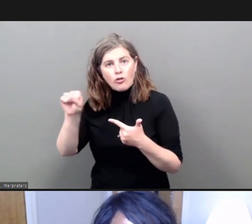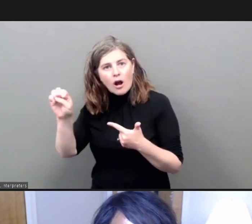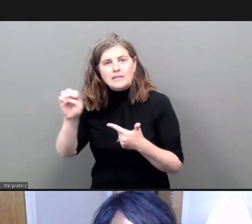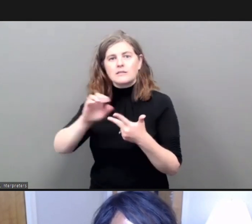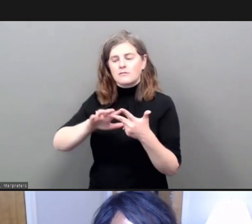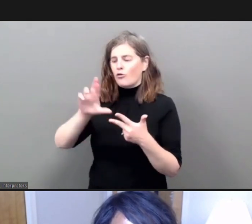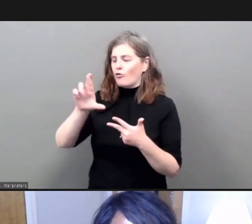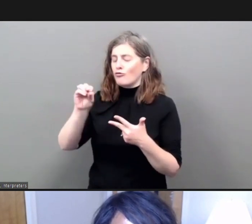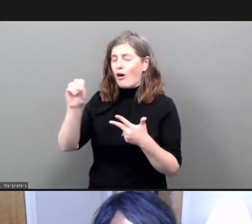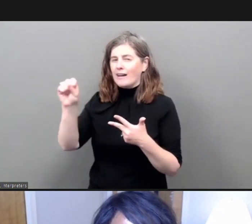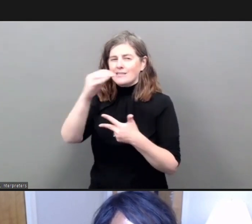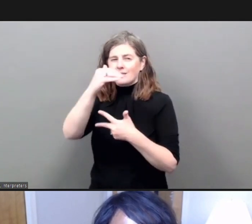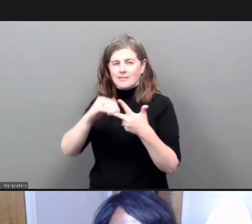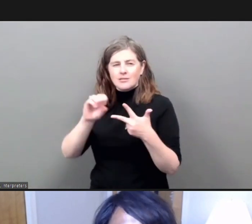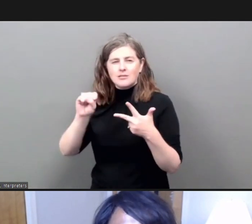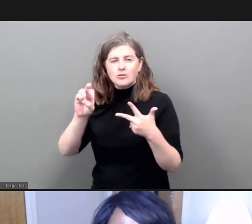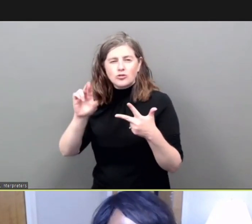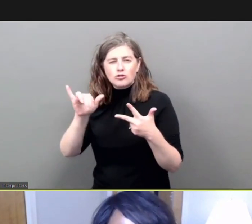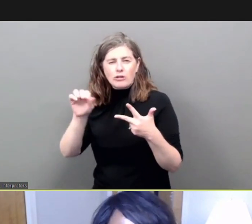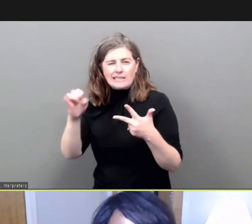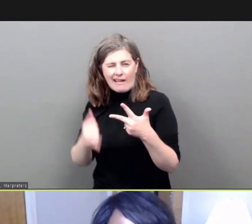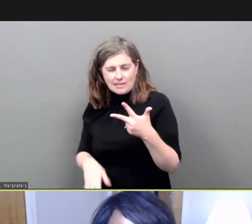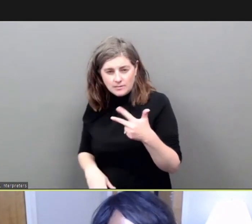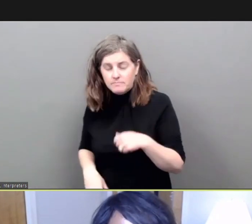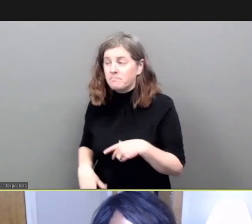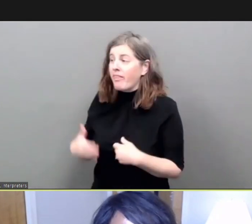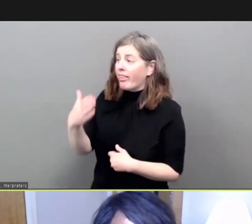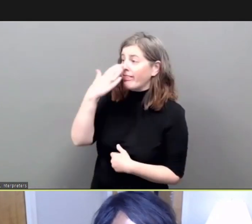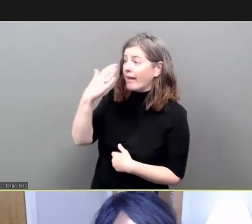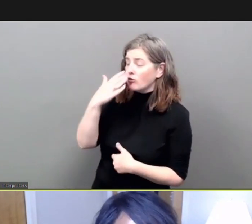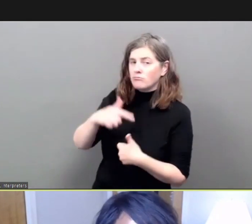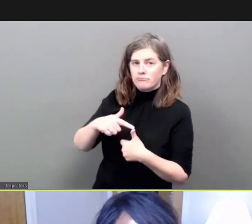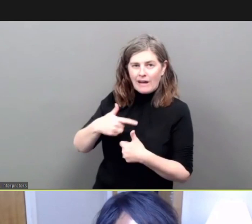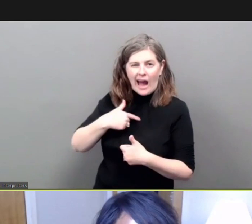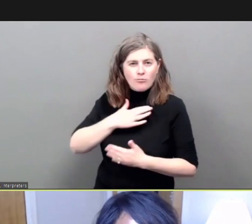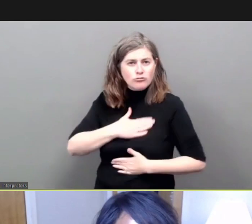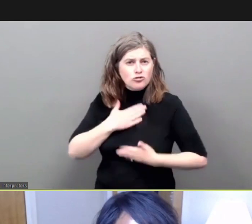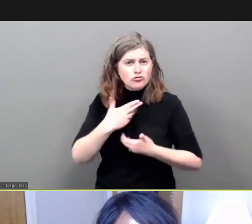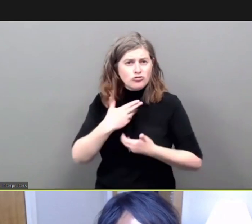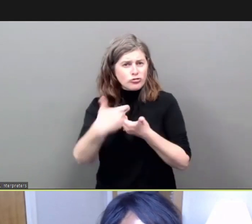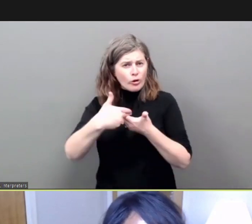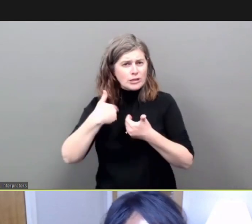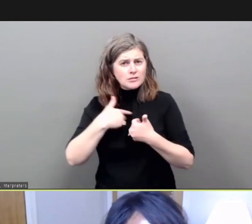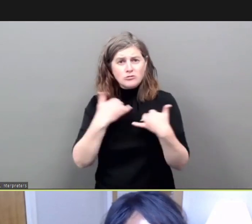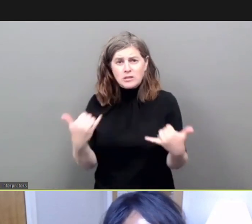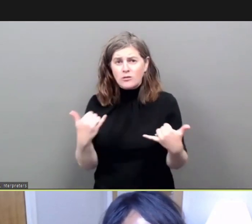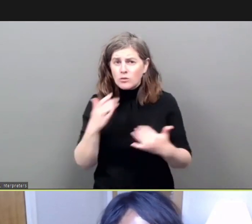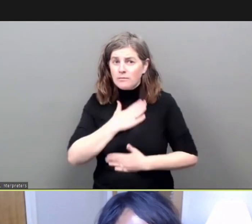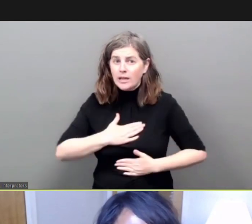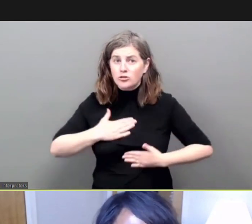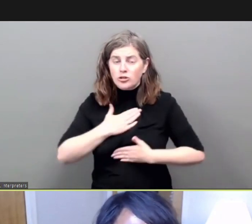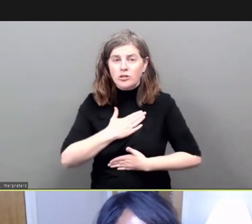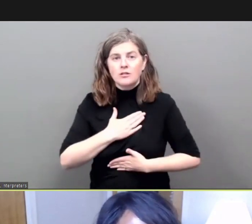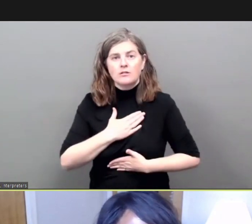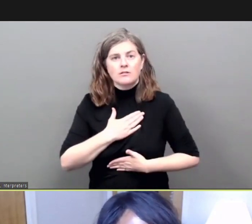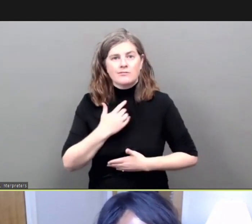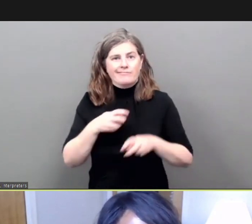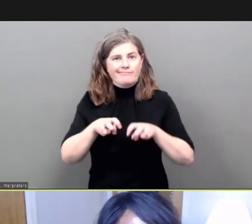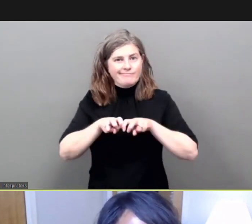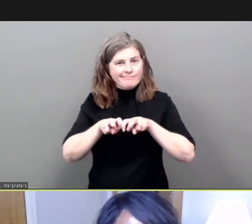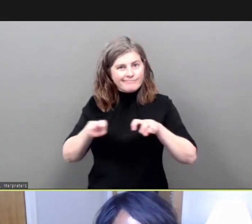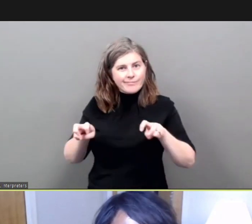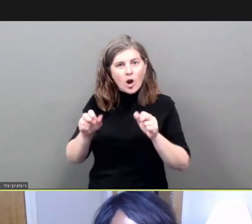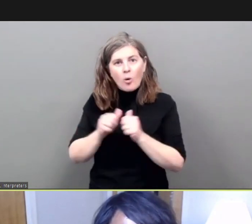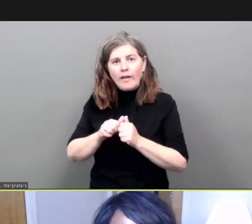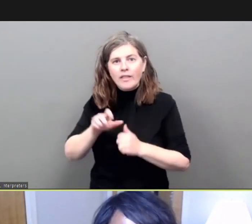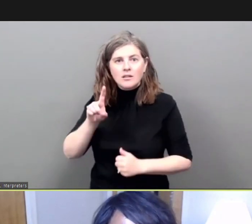Scrase for ending comments. Well, thank you. I appreciate everyone joining us today. It's been a pleasure to be on the panel with